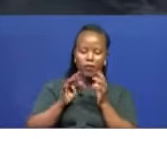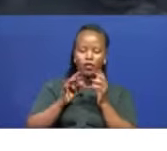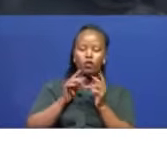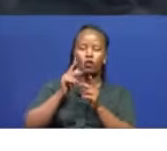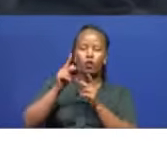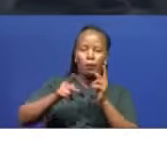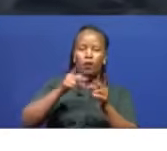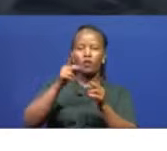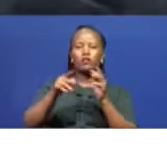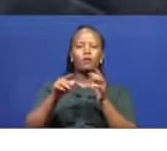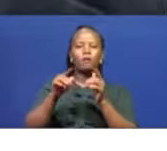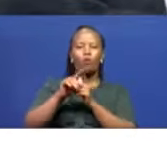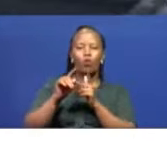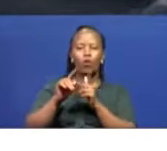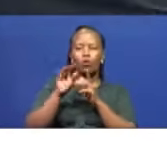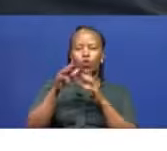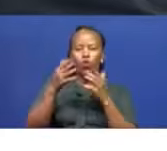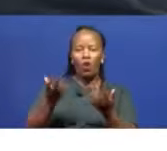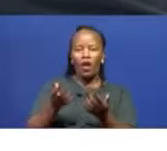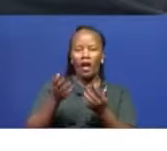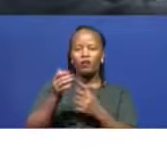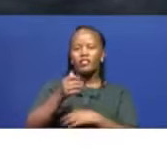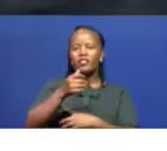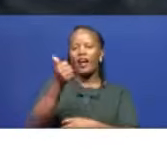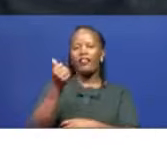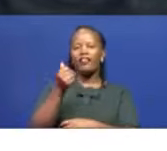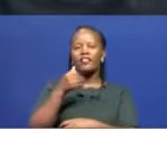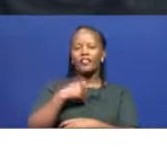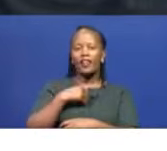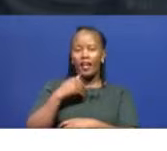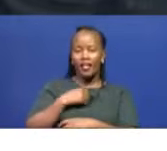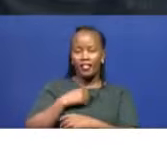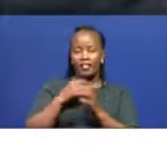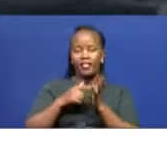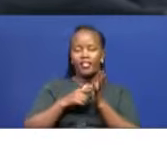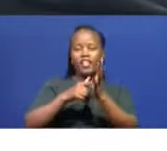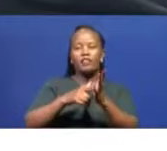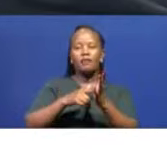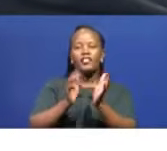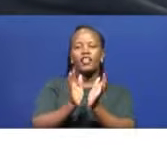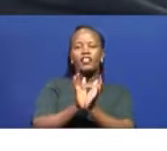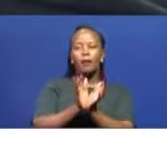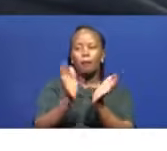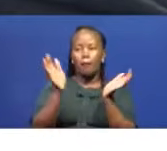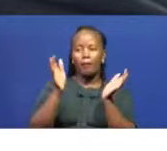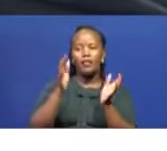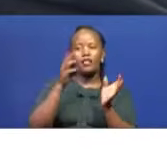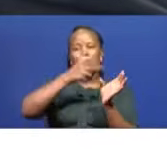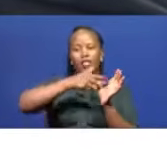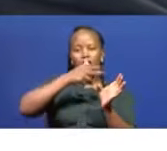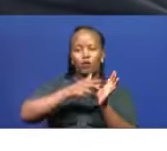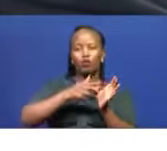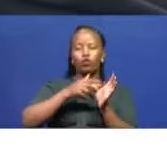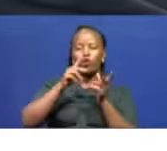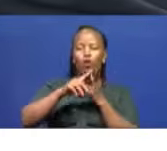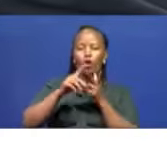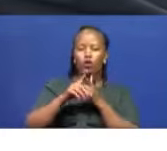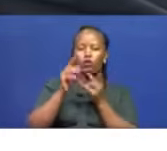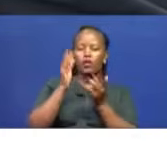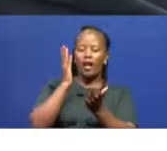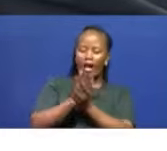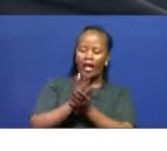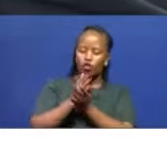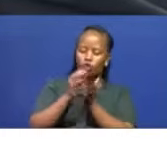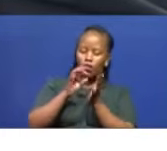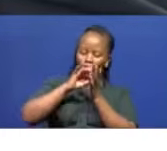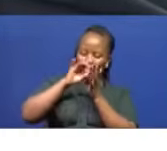how Parliament is to process impeachment, particularly public participation, and the actual impeachment